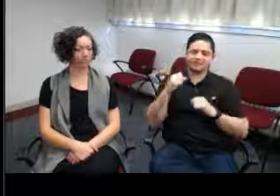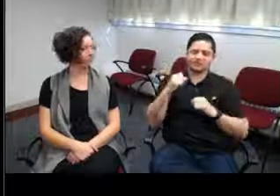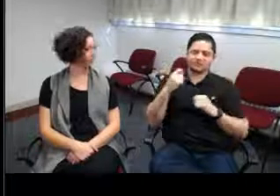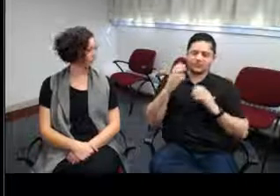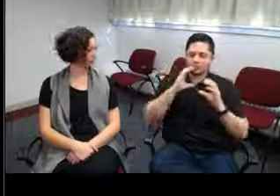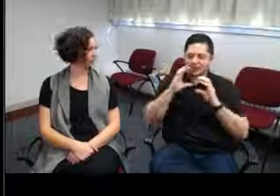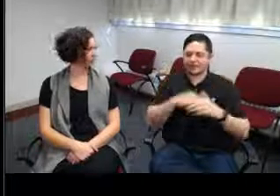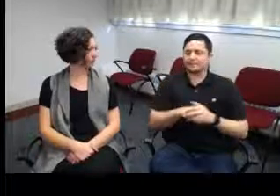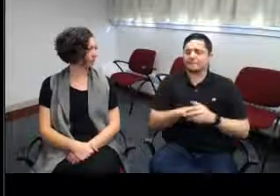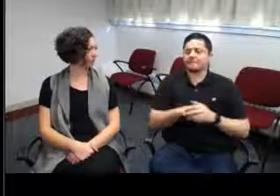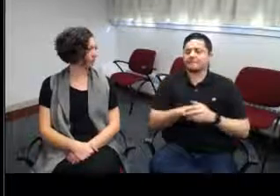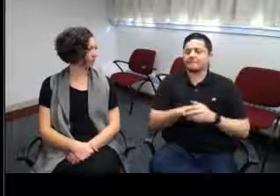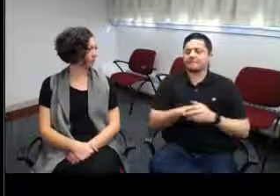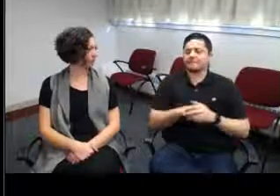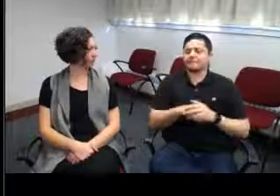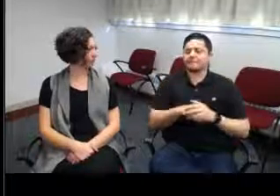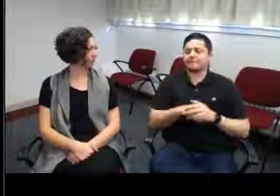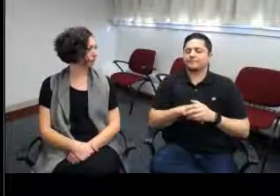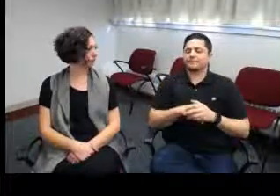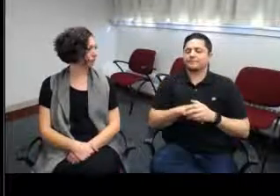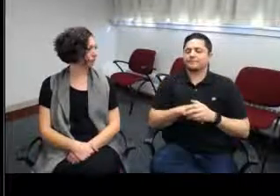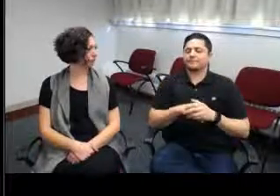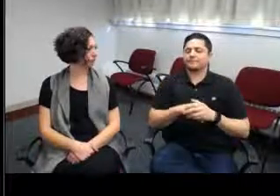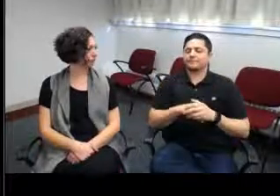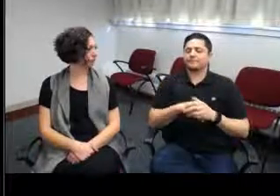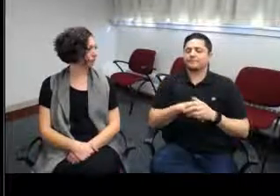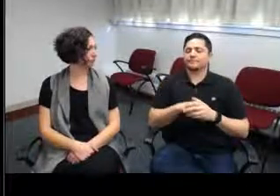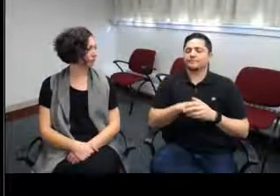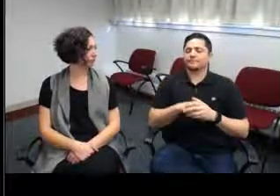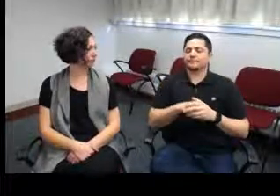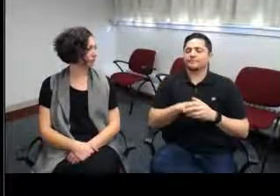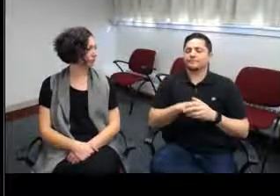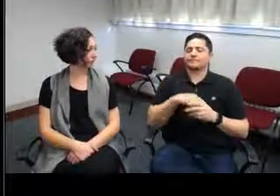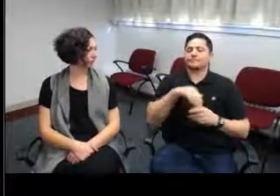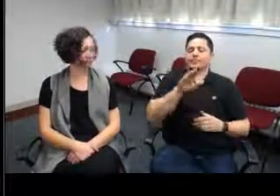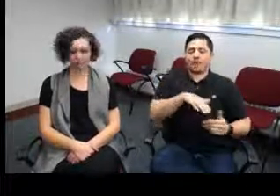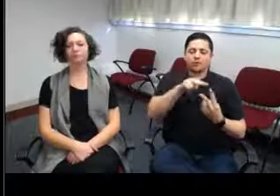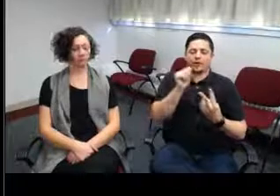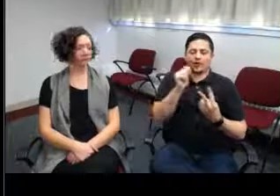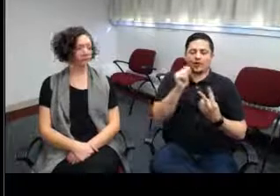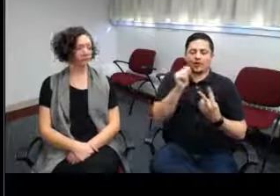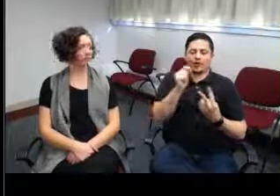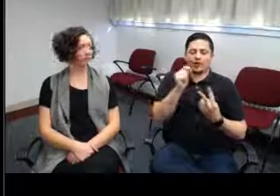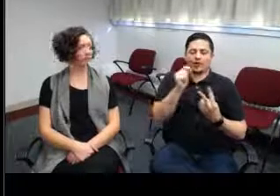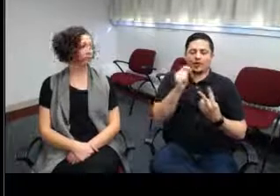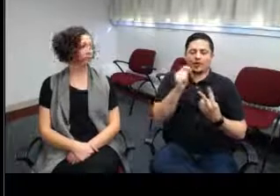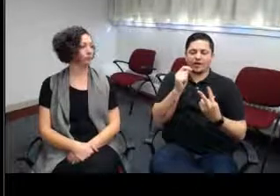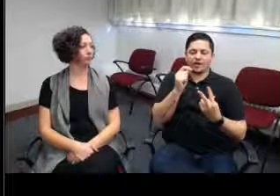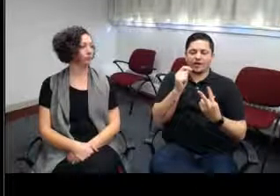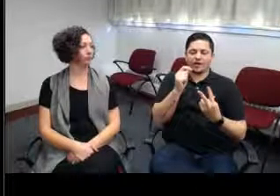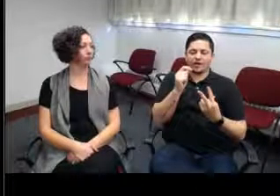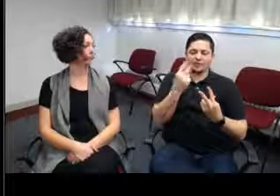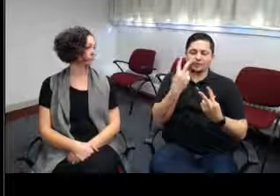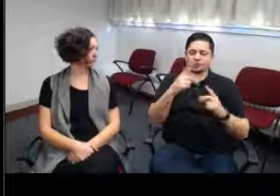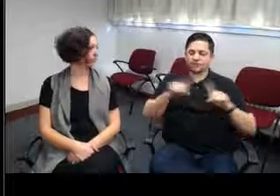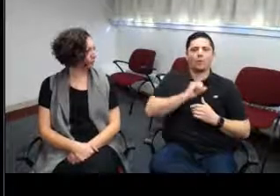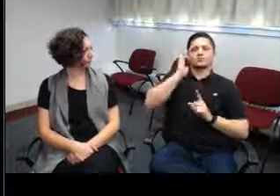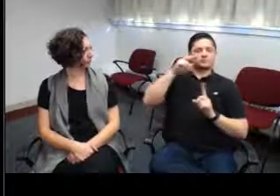pictures, examples of deaf art. You see a group of people at a table communicating in sign language. And